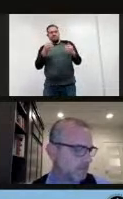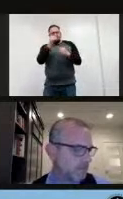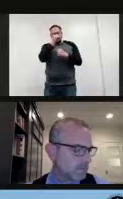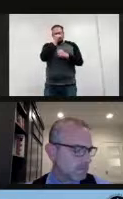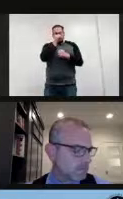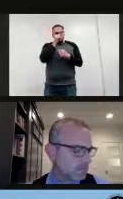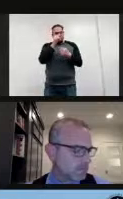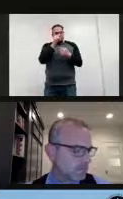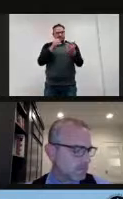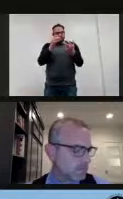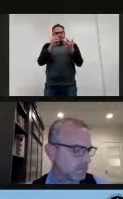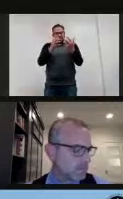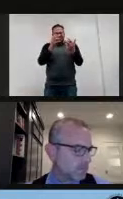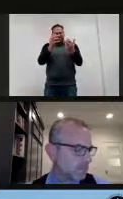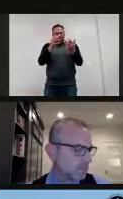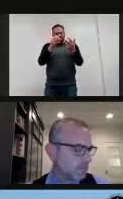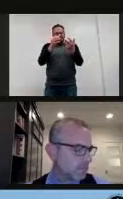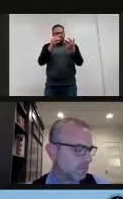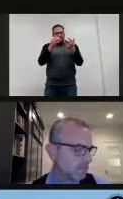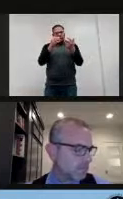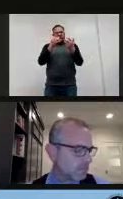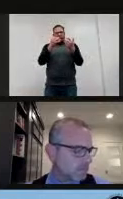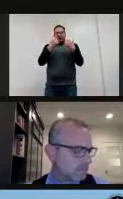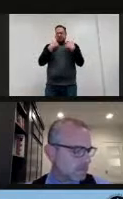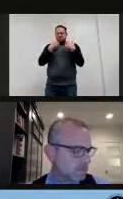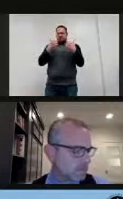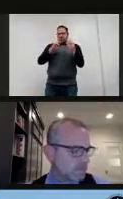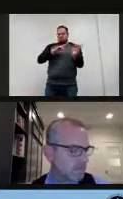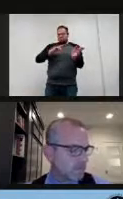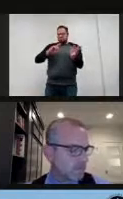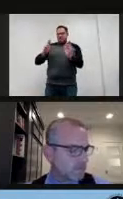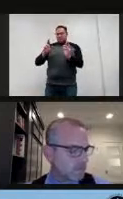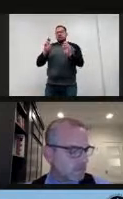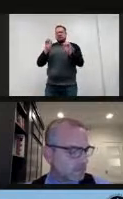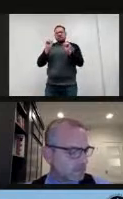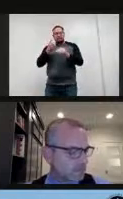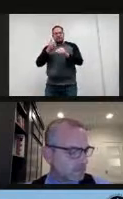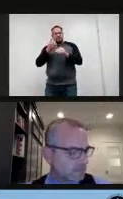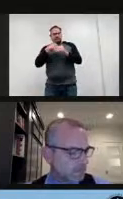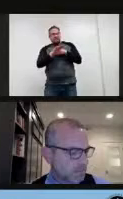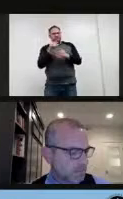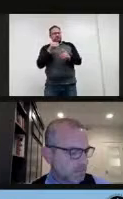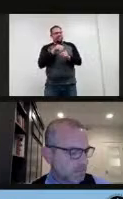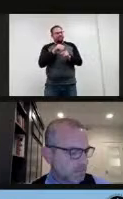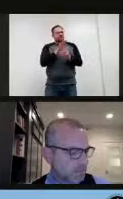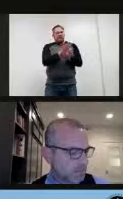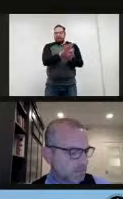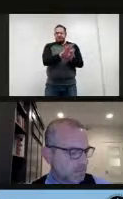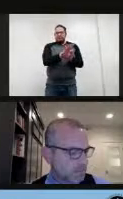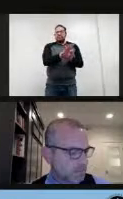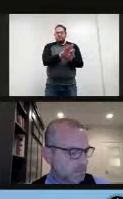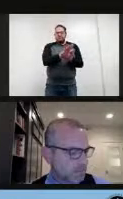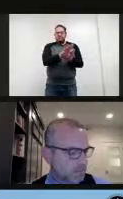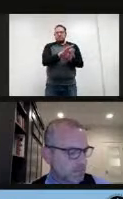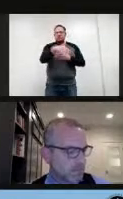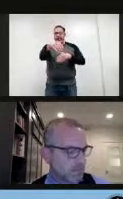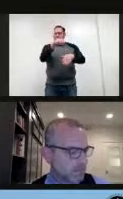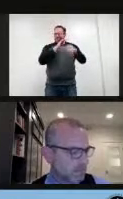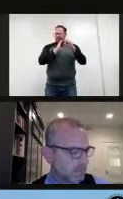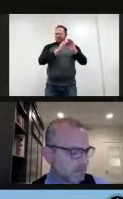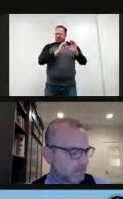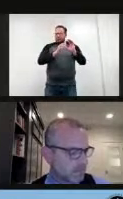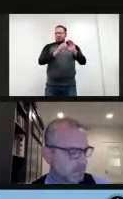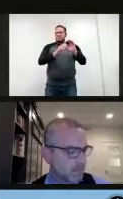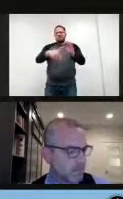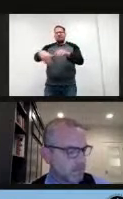and having that level ready so they can come in and really be effective communicators and listeners and